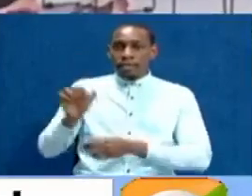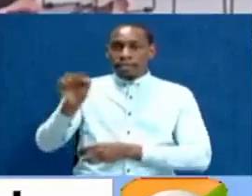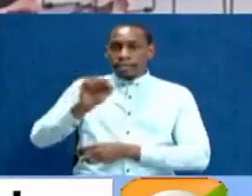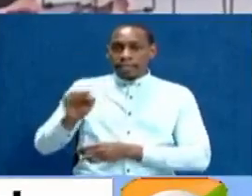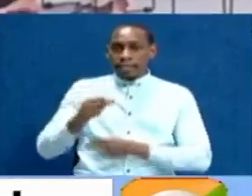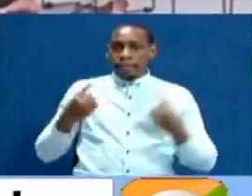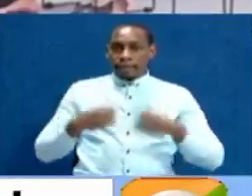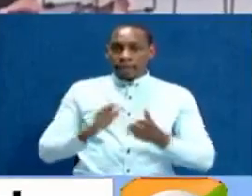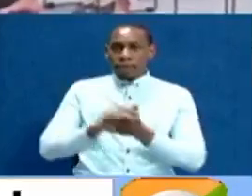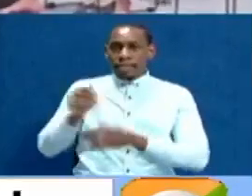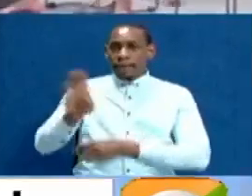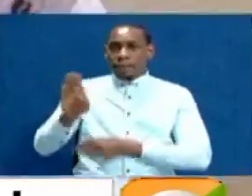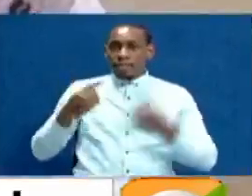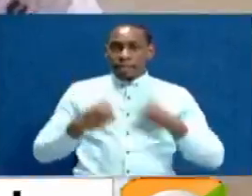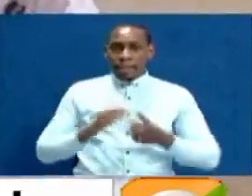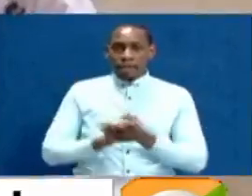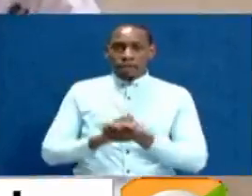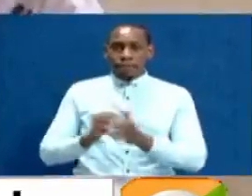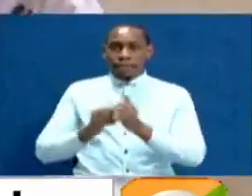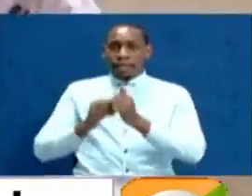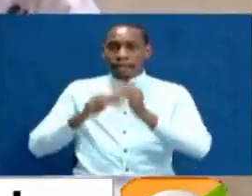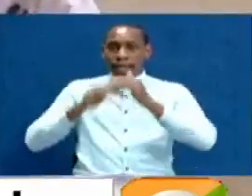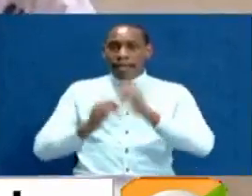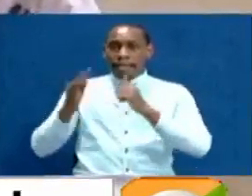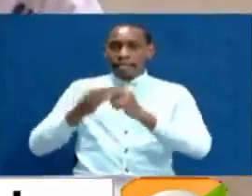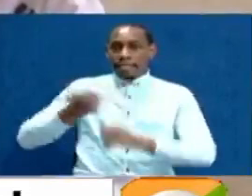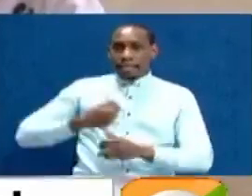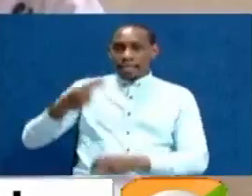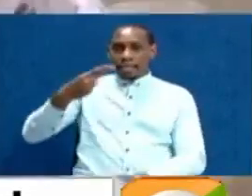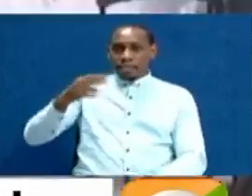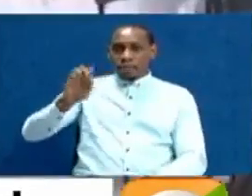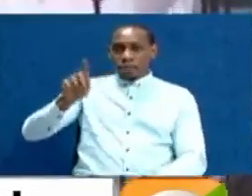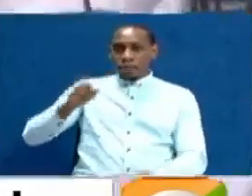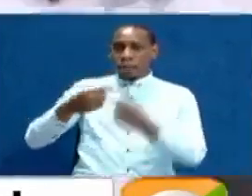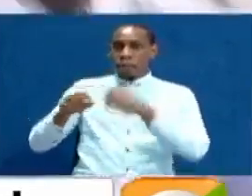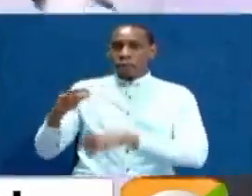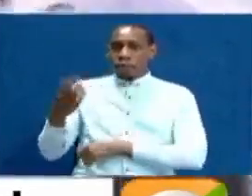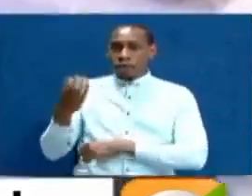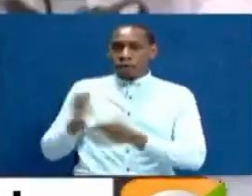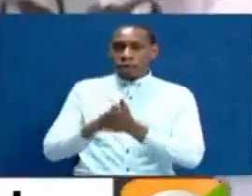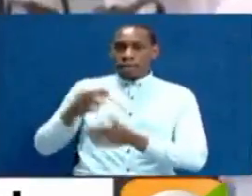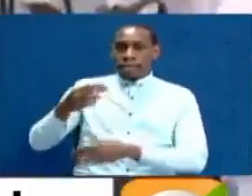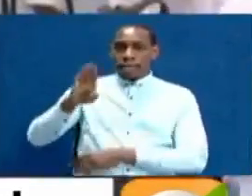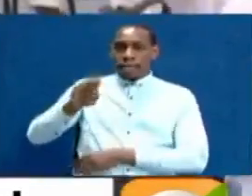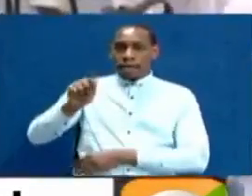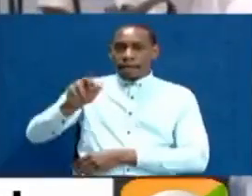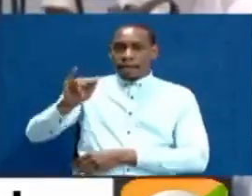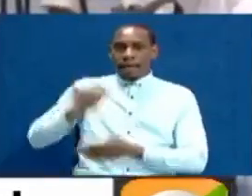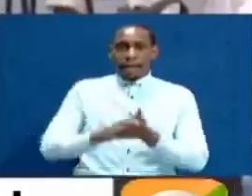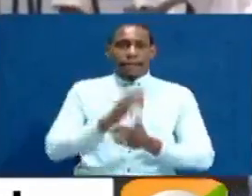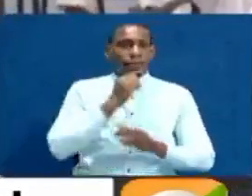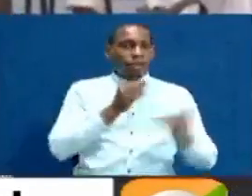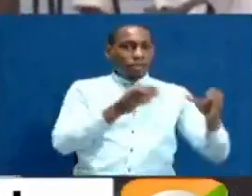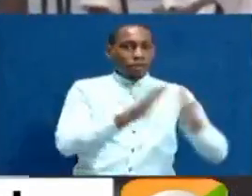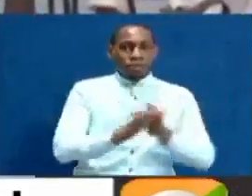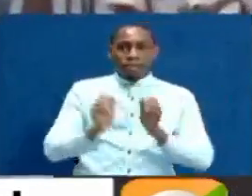Samuel Njaga bronze. In the under-18 girls, Hope Christine emerged with the gold, same as Athman Bakari on the boys' side.